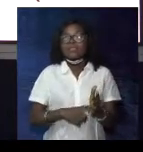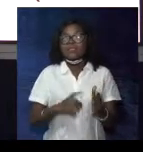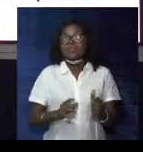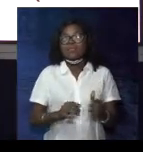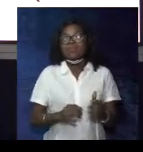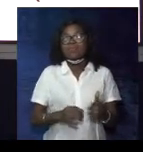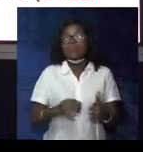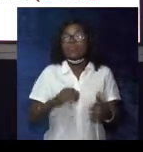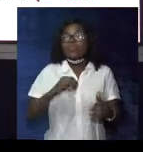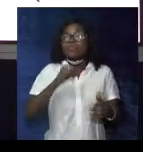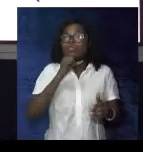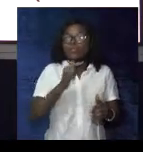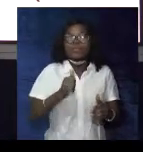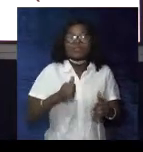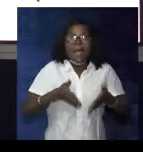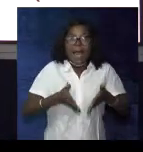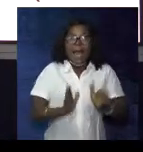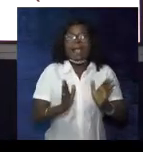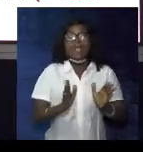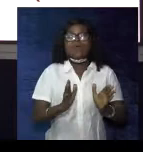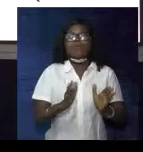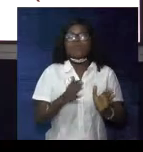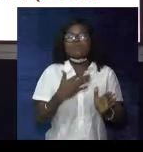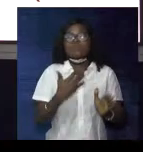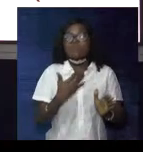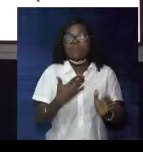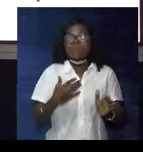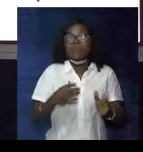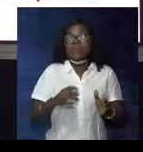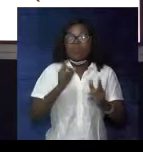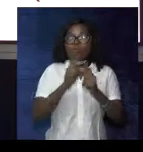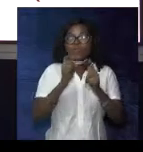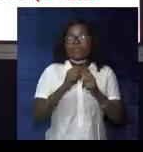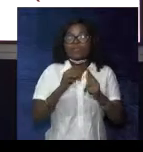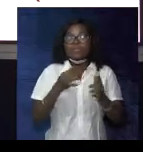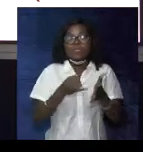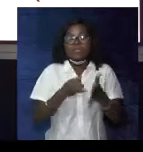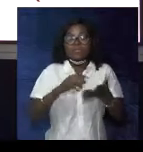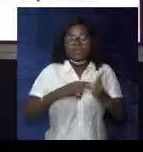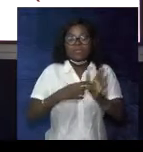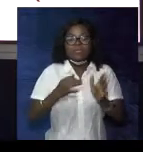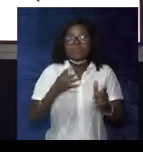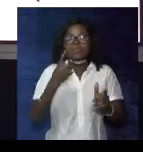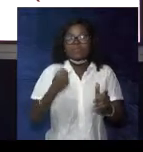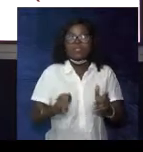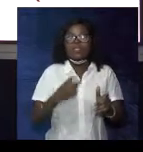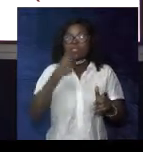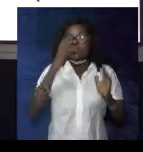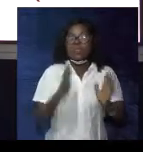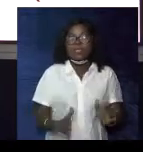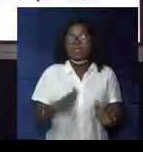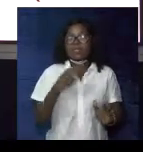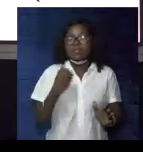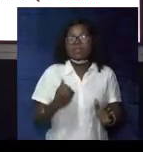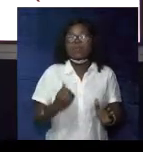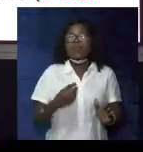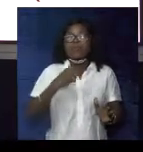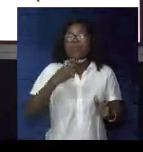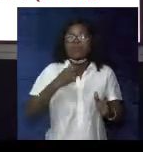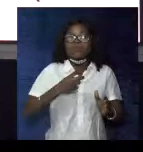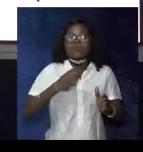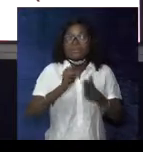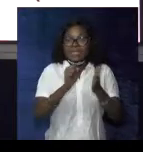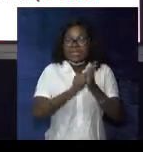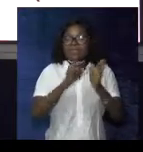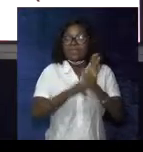This prohibition can be subjective. When we say subjective, it means the speaker's opinion, or